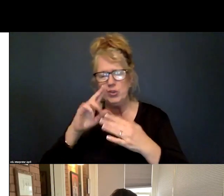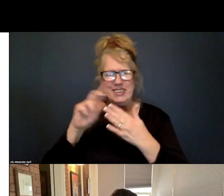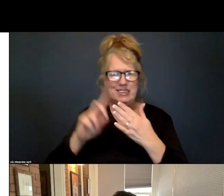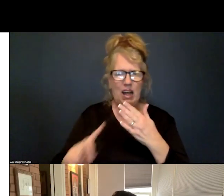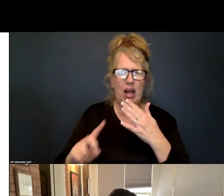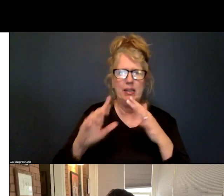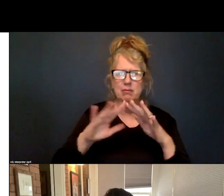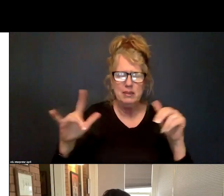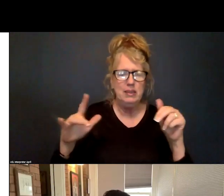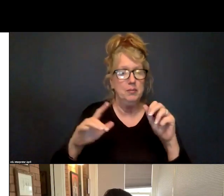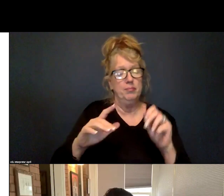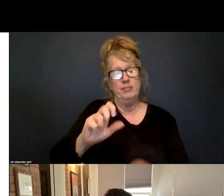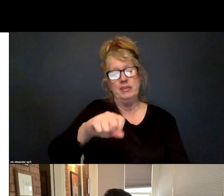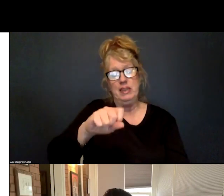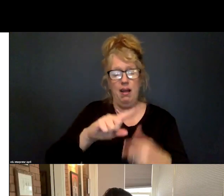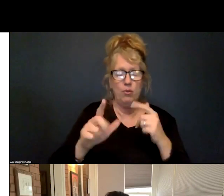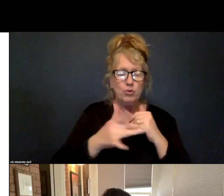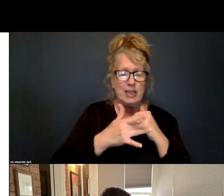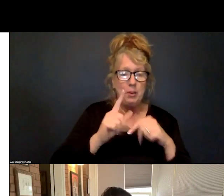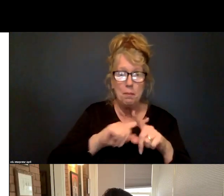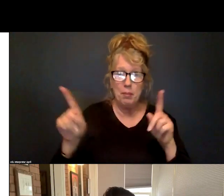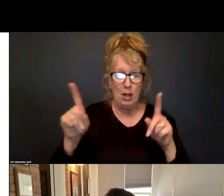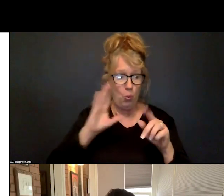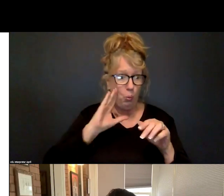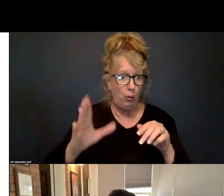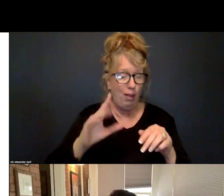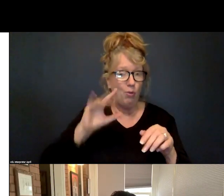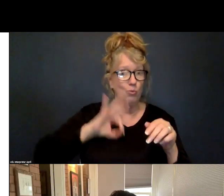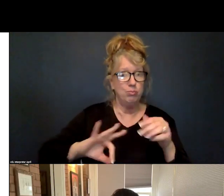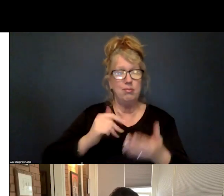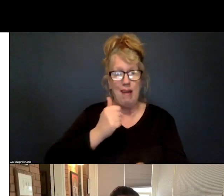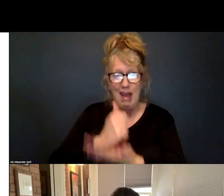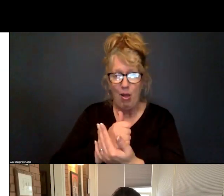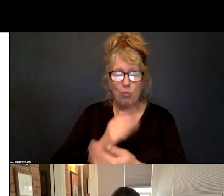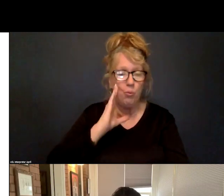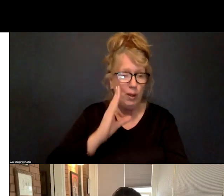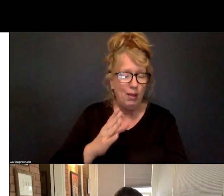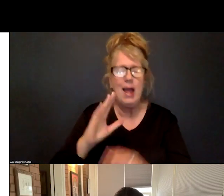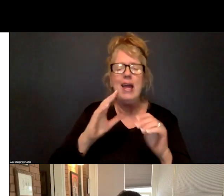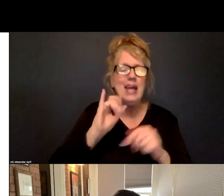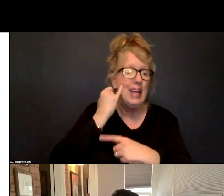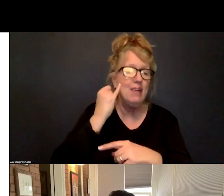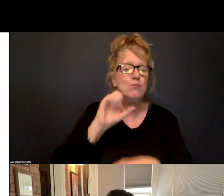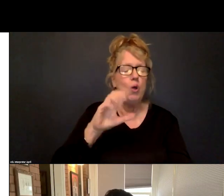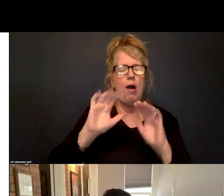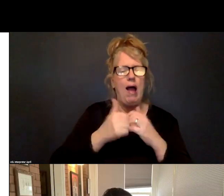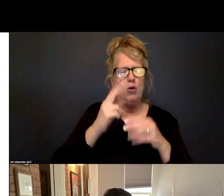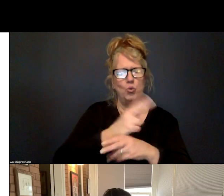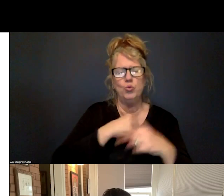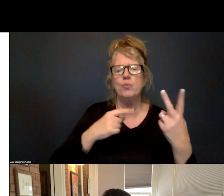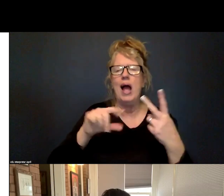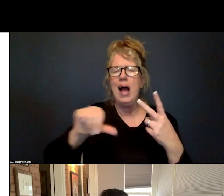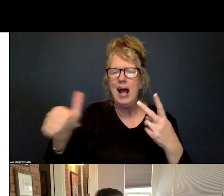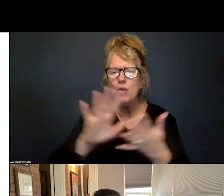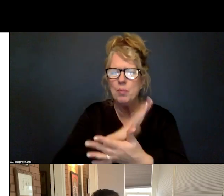about, yeah, there's neat technology, but is it really going to help anybody? And how do we use it? And here's one more follow-up paper if you want to